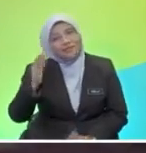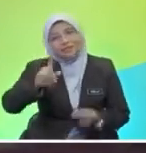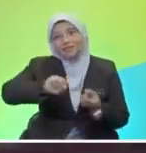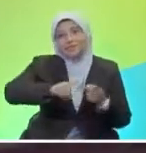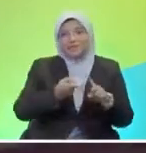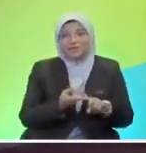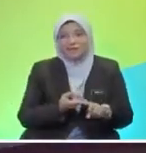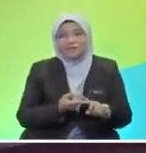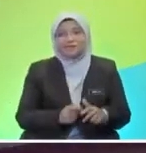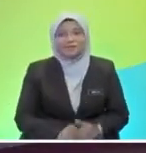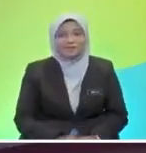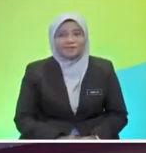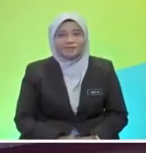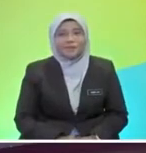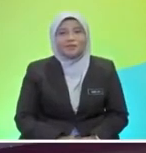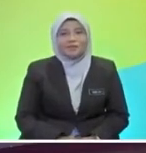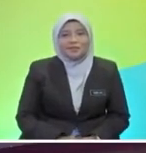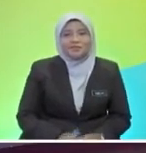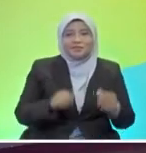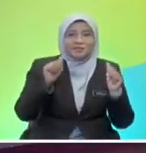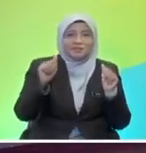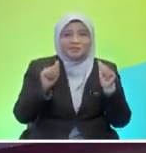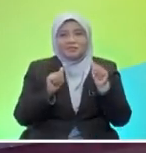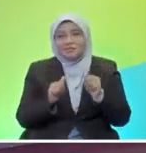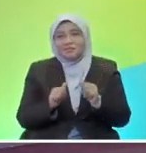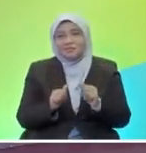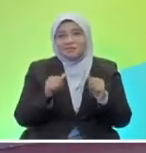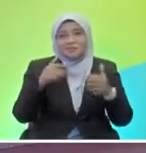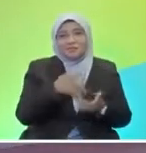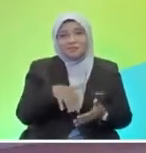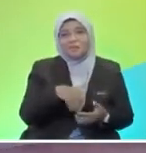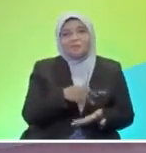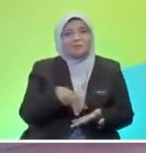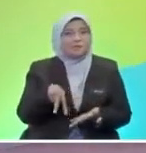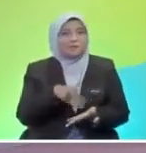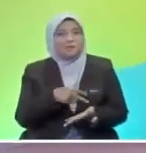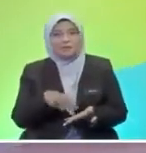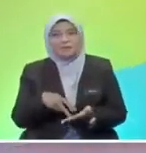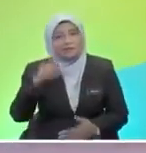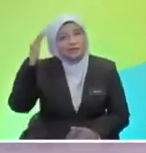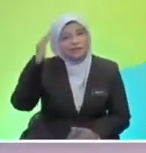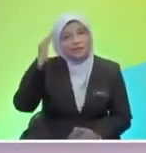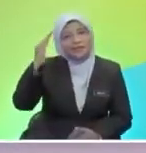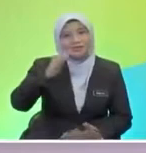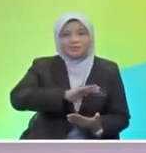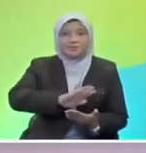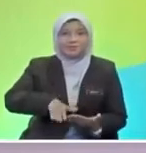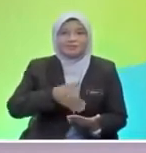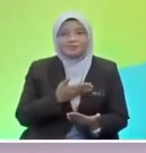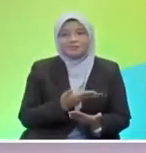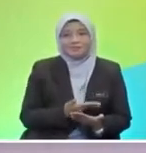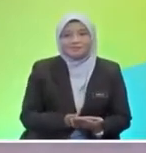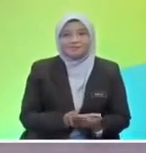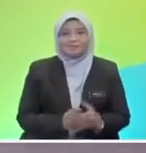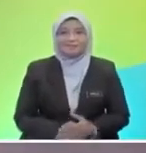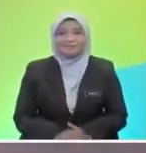hello friends, wave hands and dance around, hello everyone.